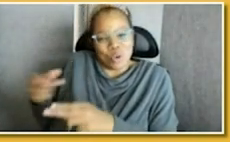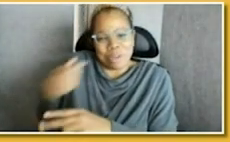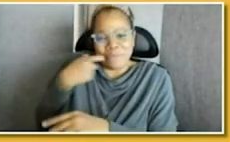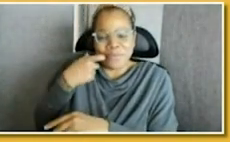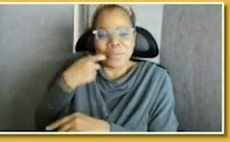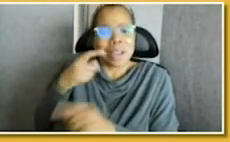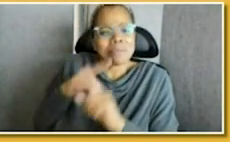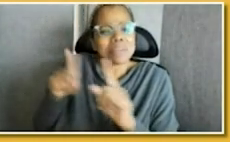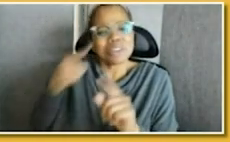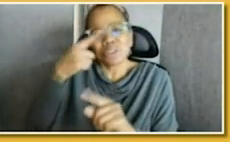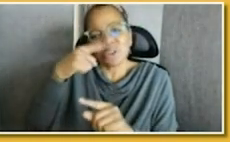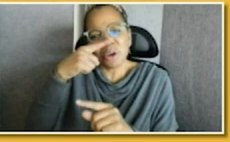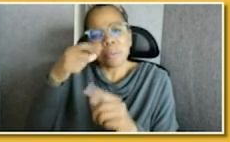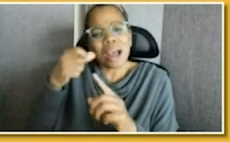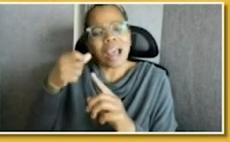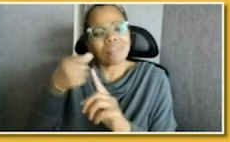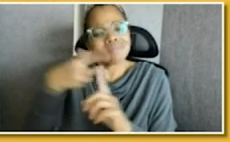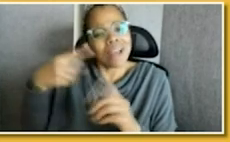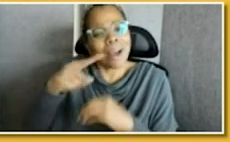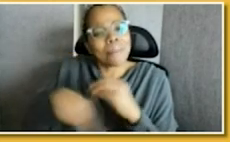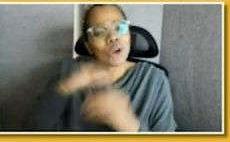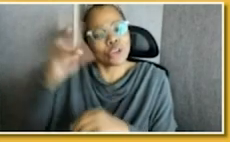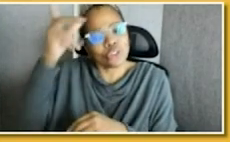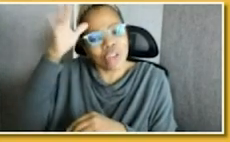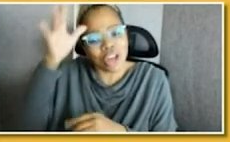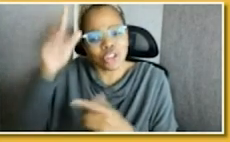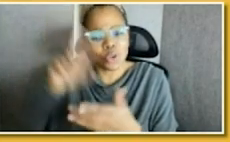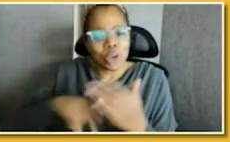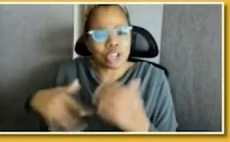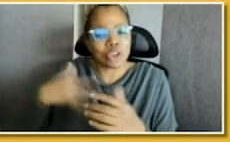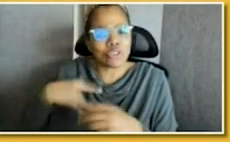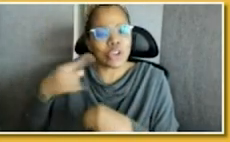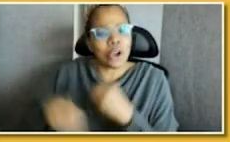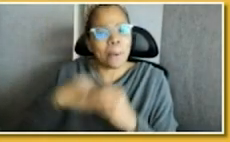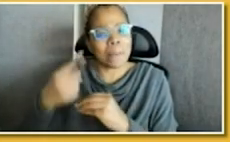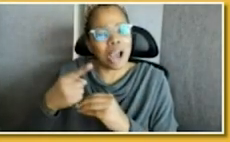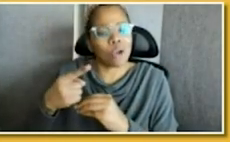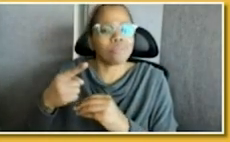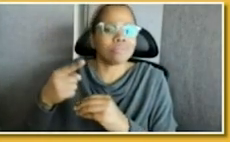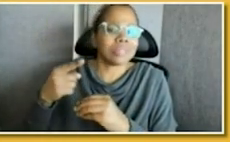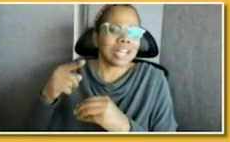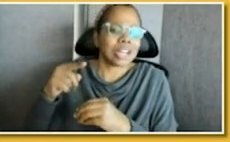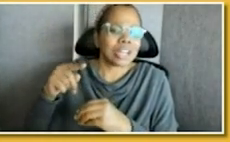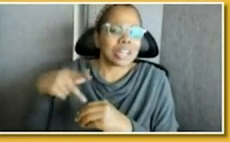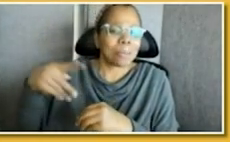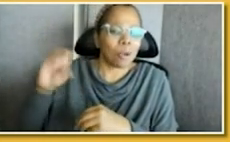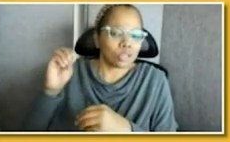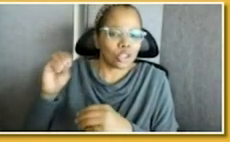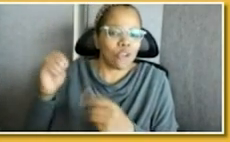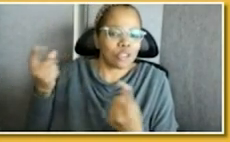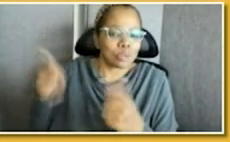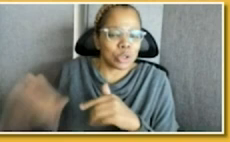your father and what you felt growing up about the Postal Service through his experience.